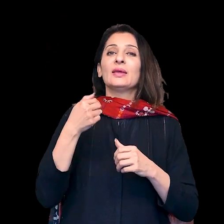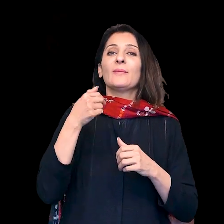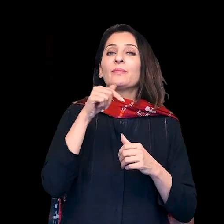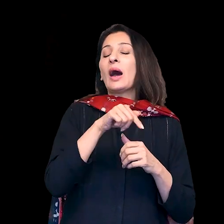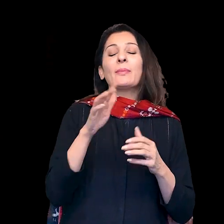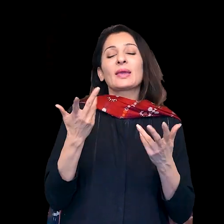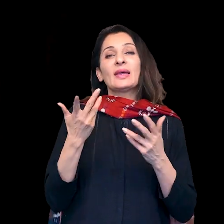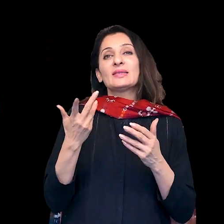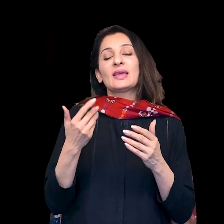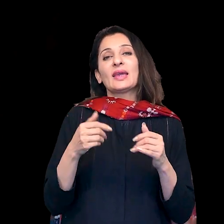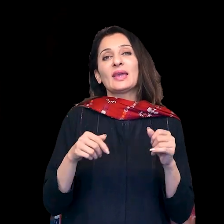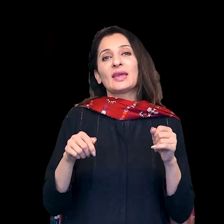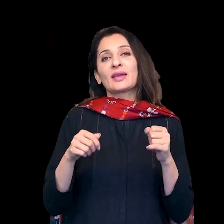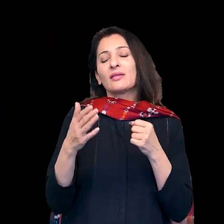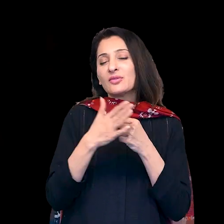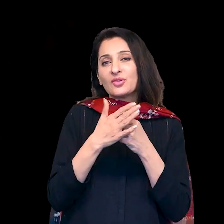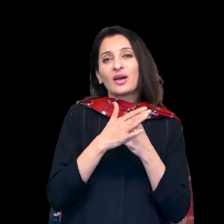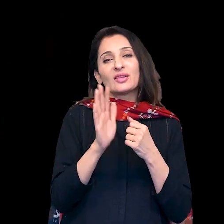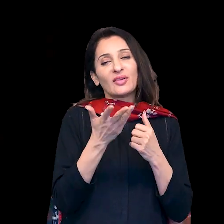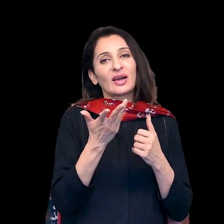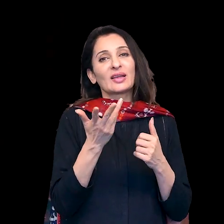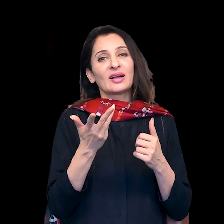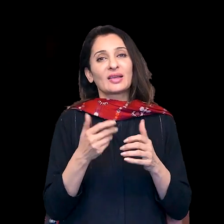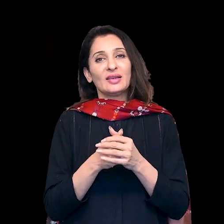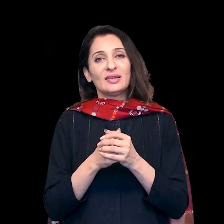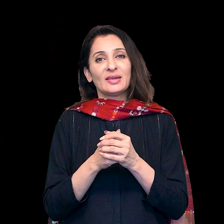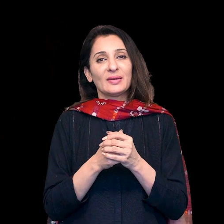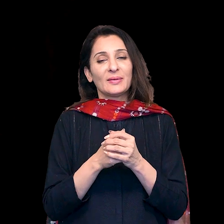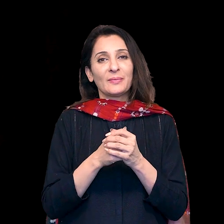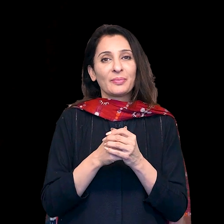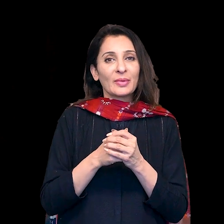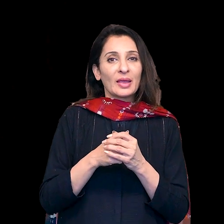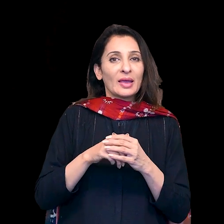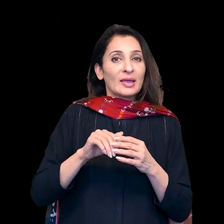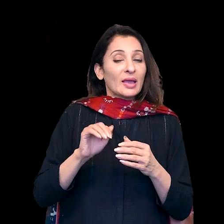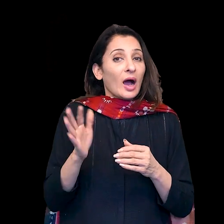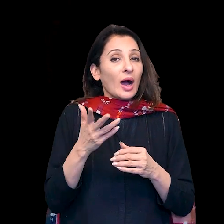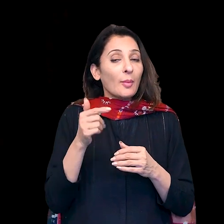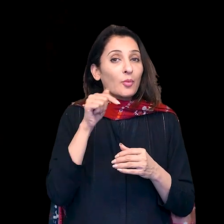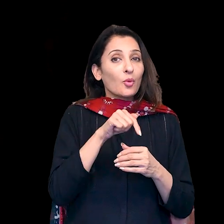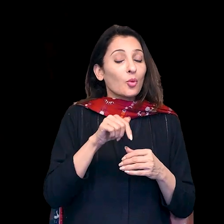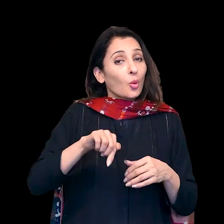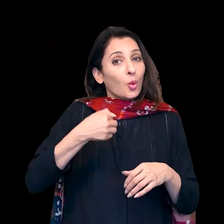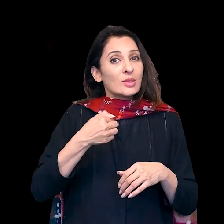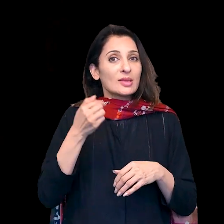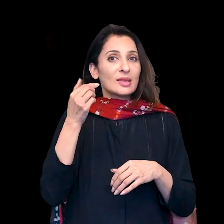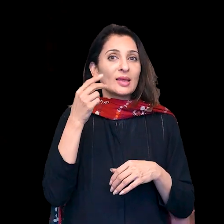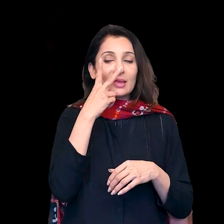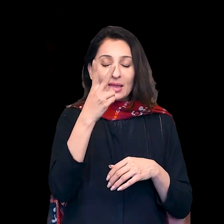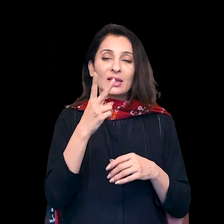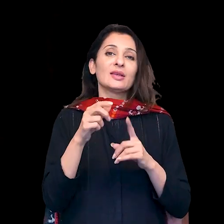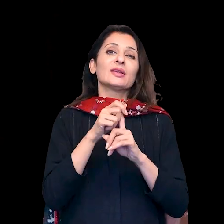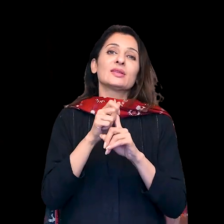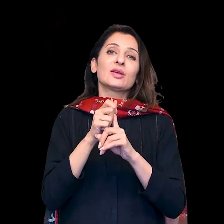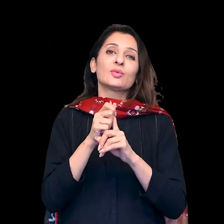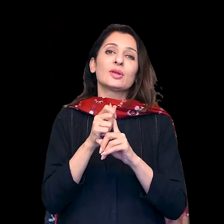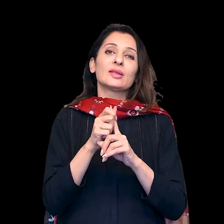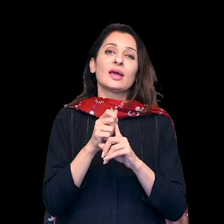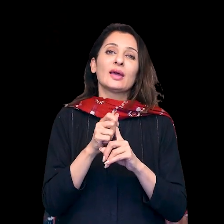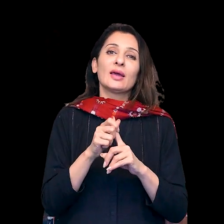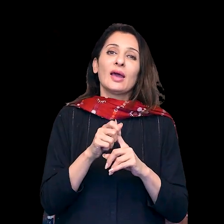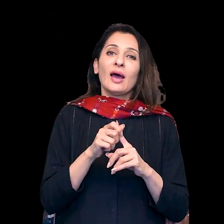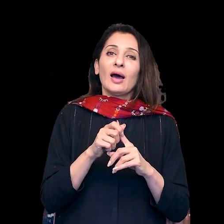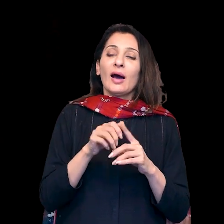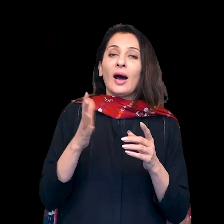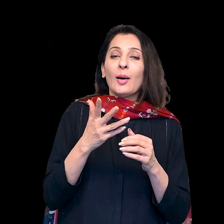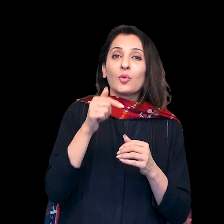how you are in a relationship is to be seen, heard, and understood. When we're able to see, hear, and understand ourselves, that is